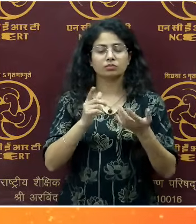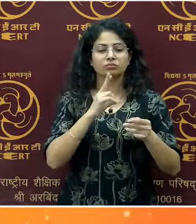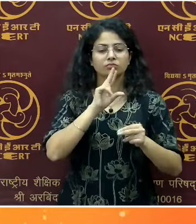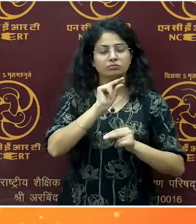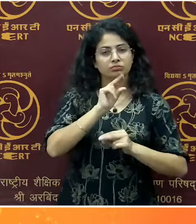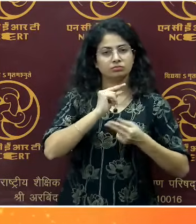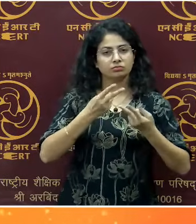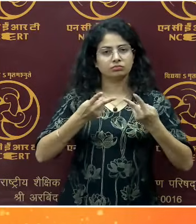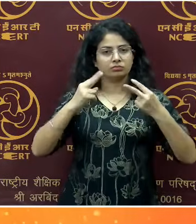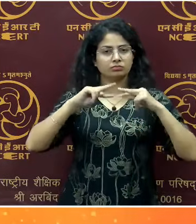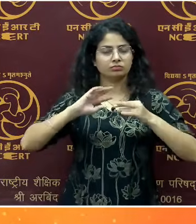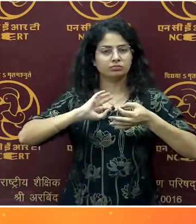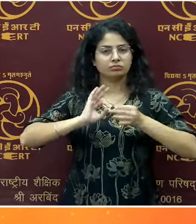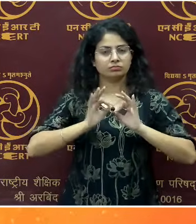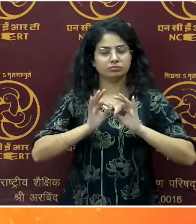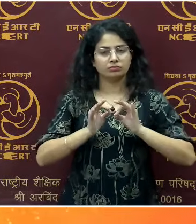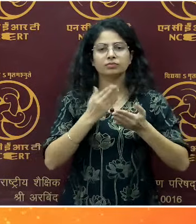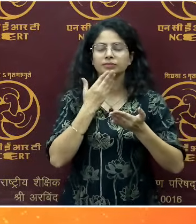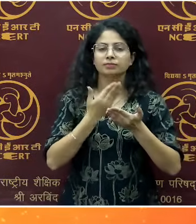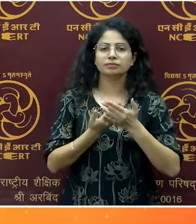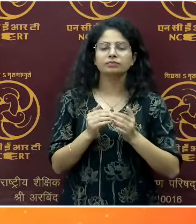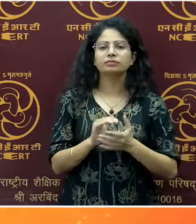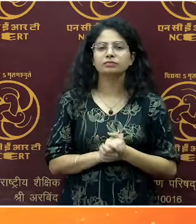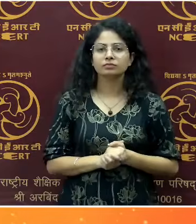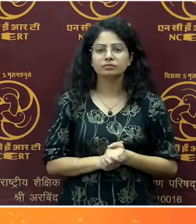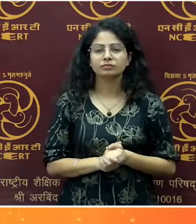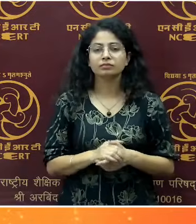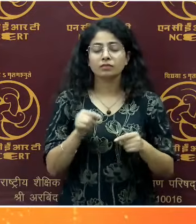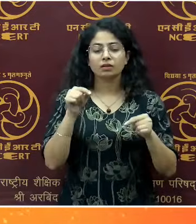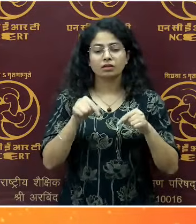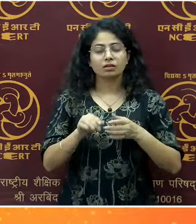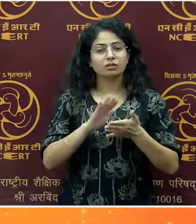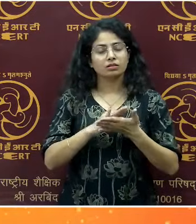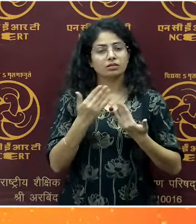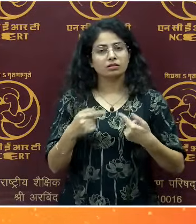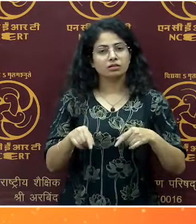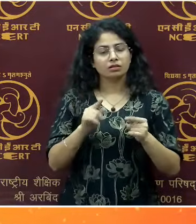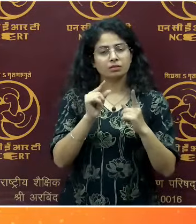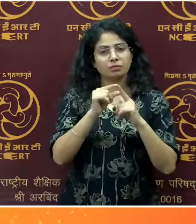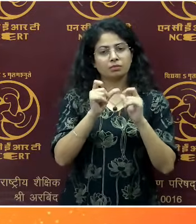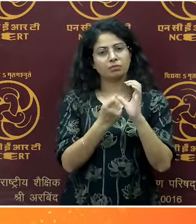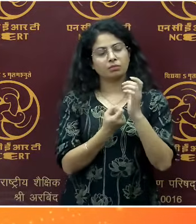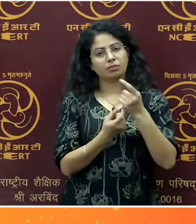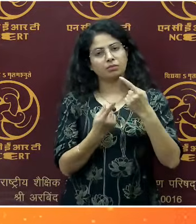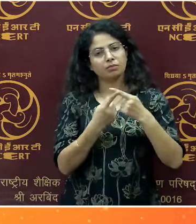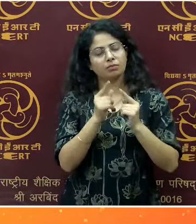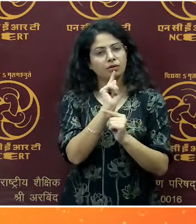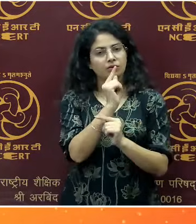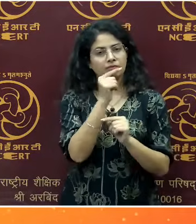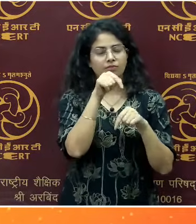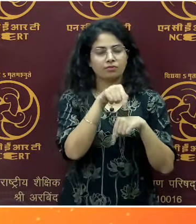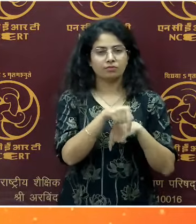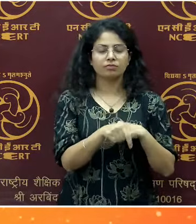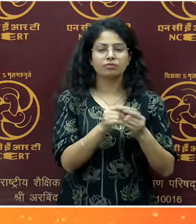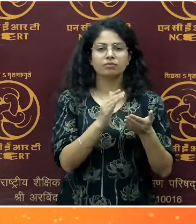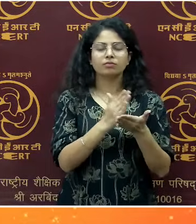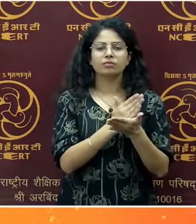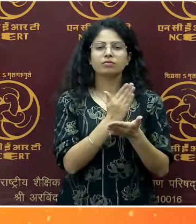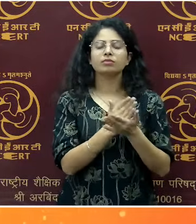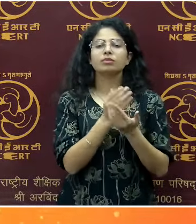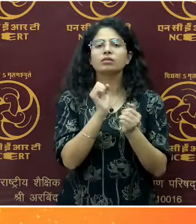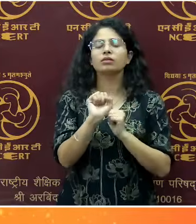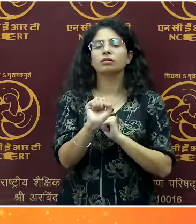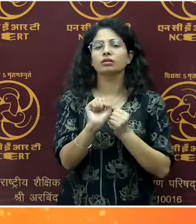entire journey in Indian Sign Language. And we have concluded part 1 of the chapter number 5 from your textbook, The